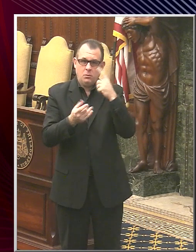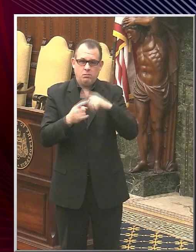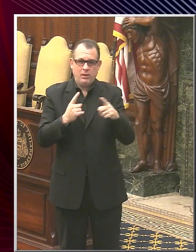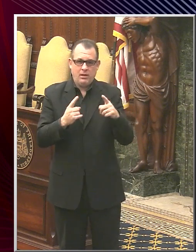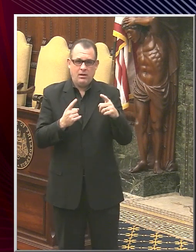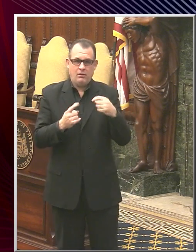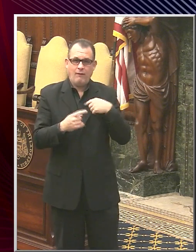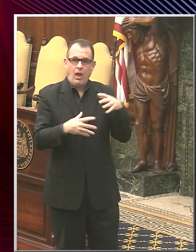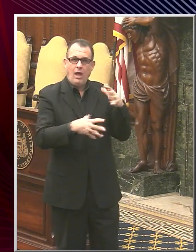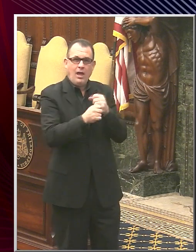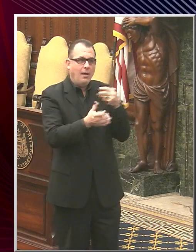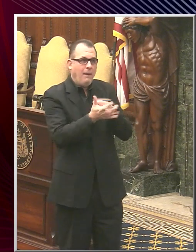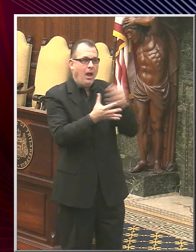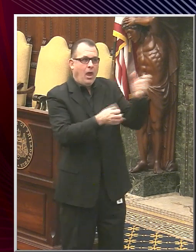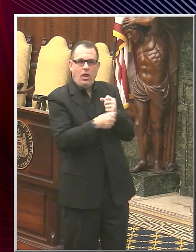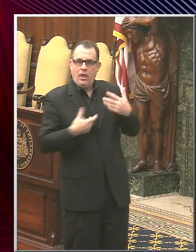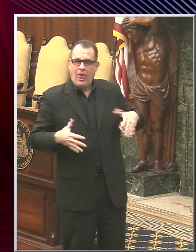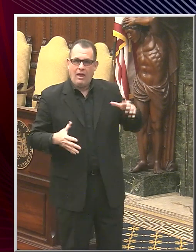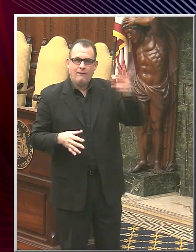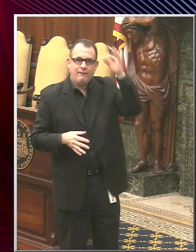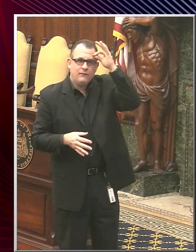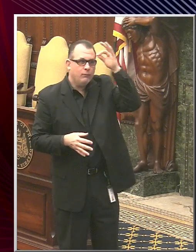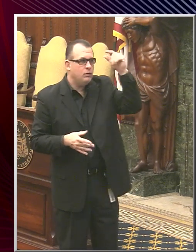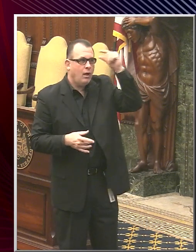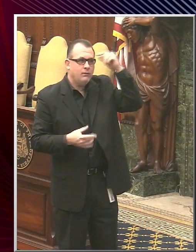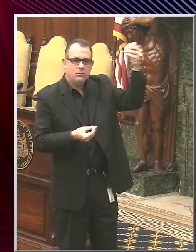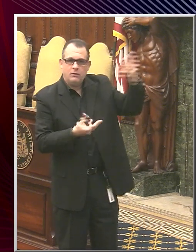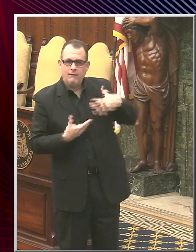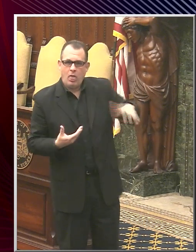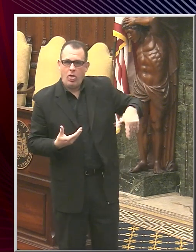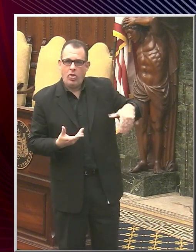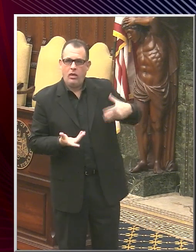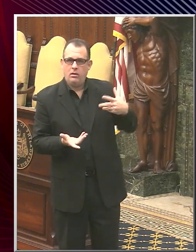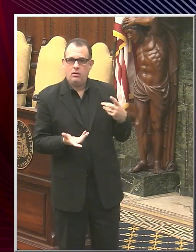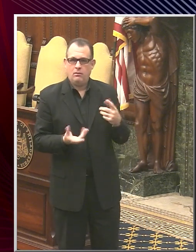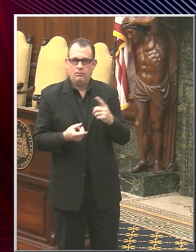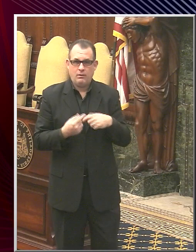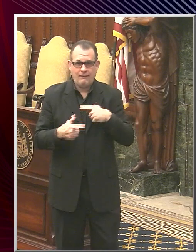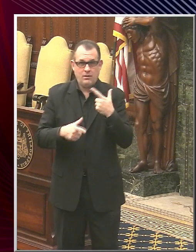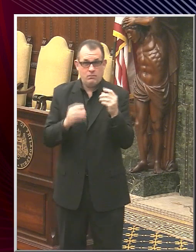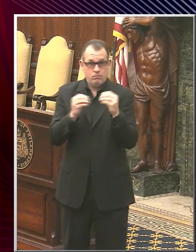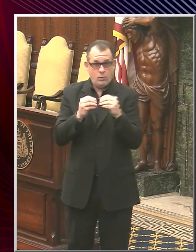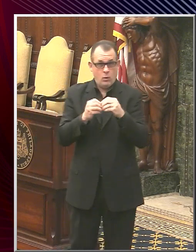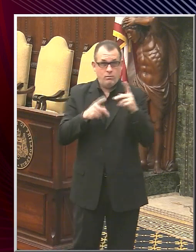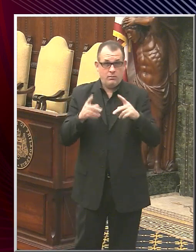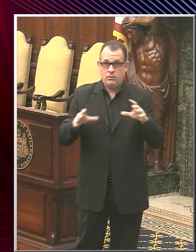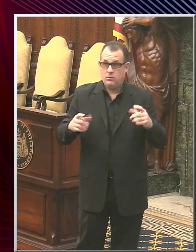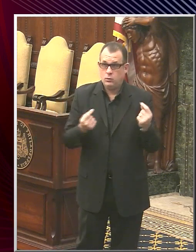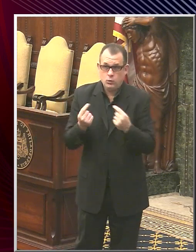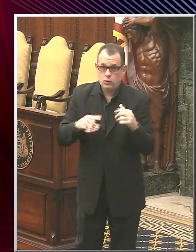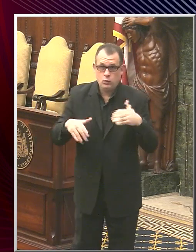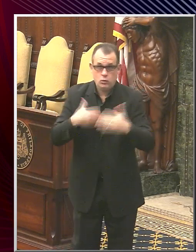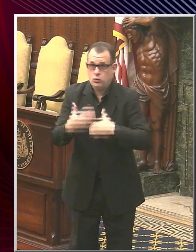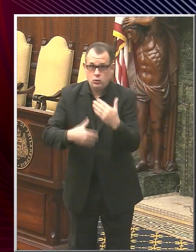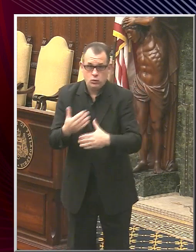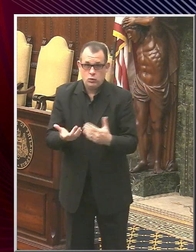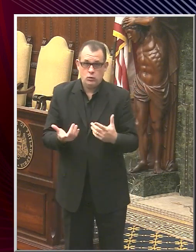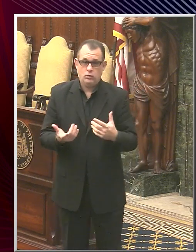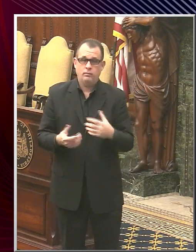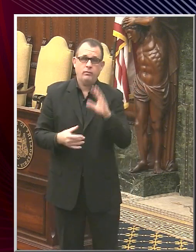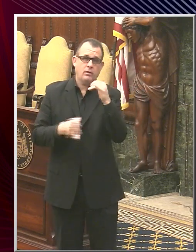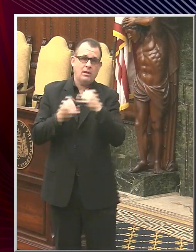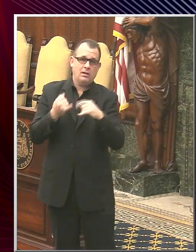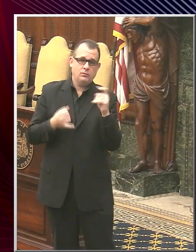think we've done a pretty good job. We're ahead of most places as far as the percent vaccinated, and we think we can improve. And one last question. This new